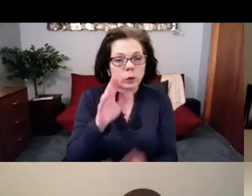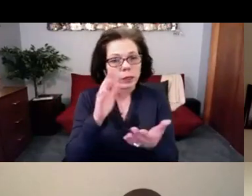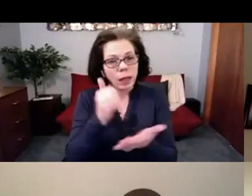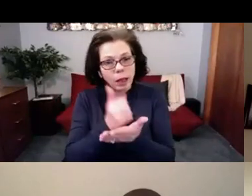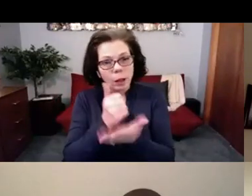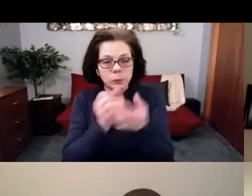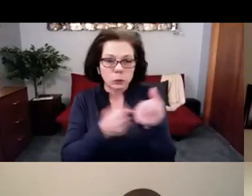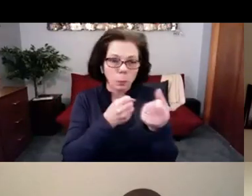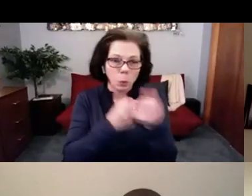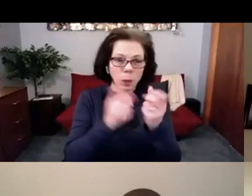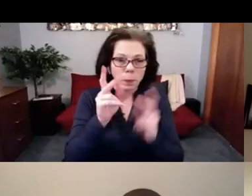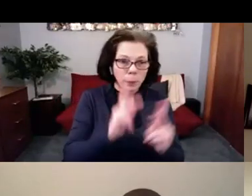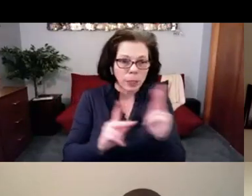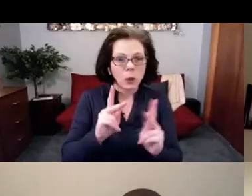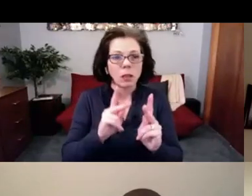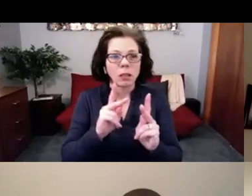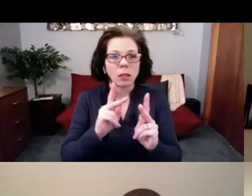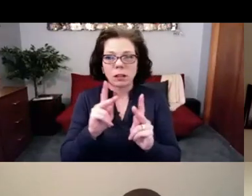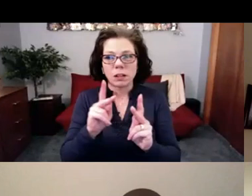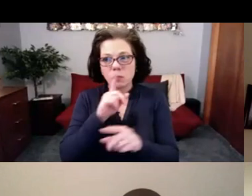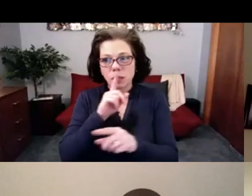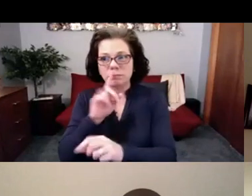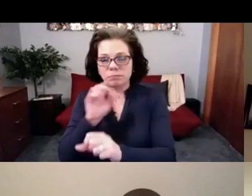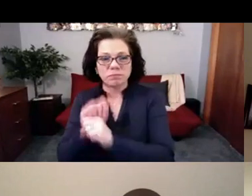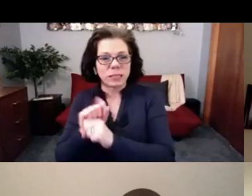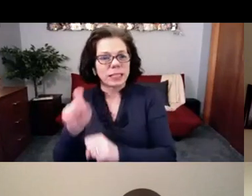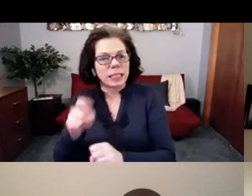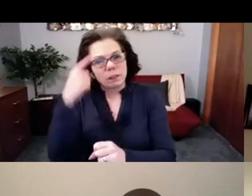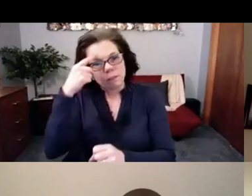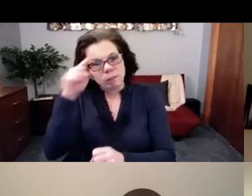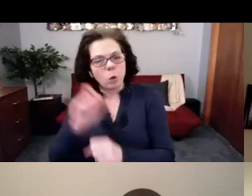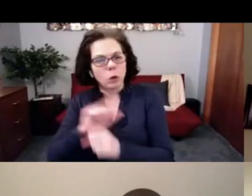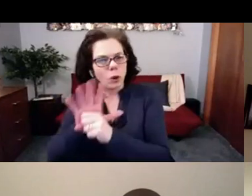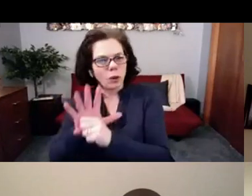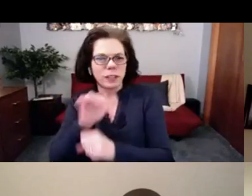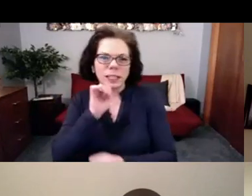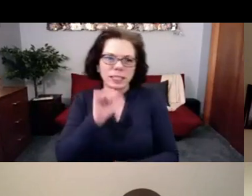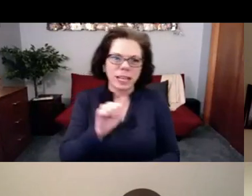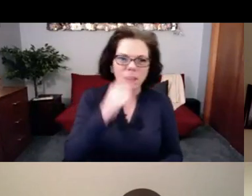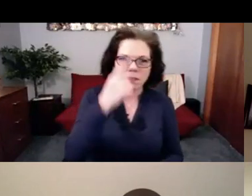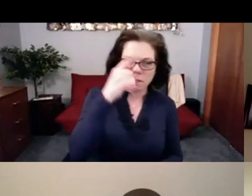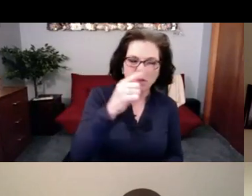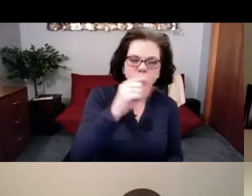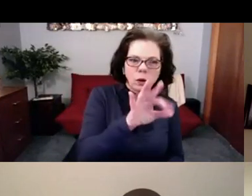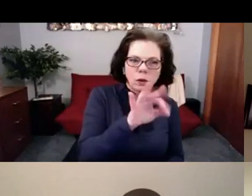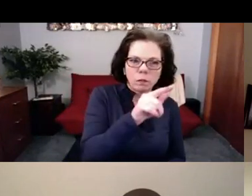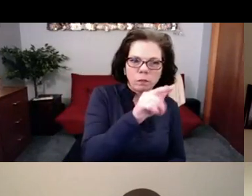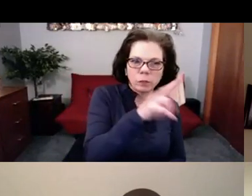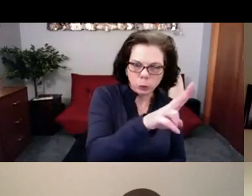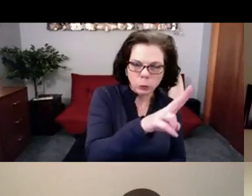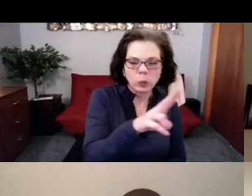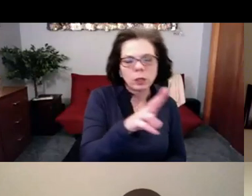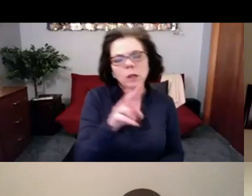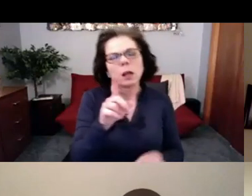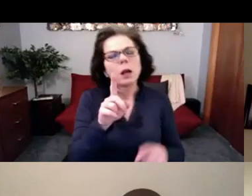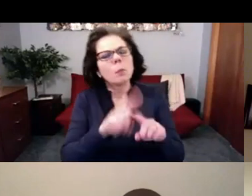towards people who are experiencing symptoms due to COVID-19 and not perhaps commingling of flu season. We'll continue to update